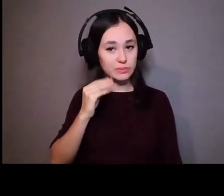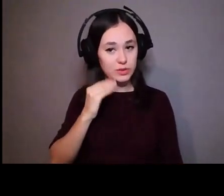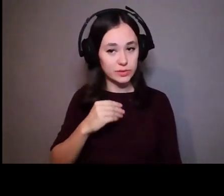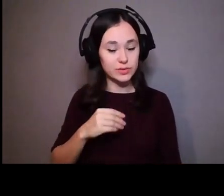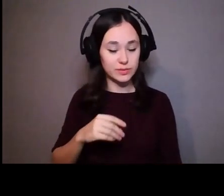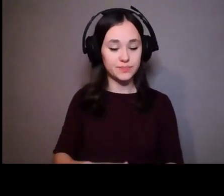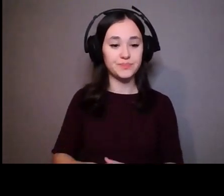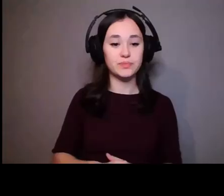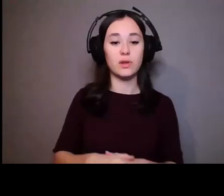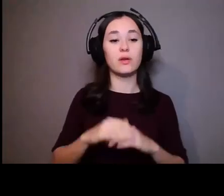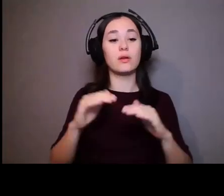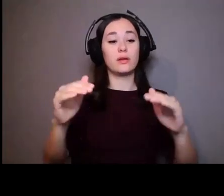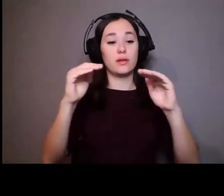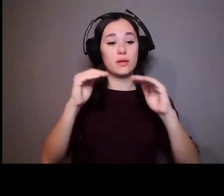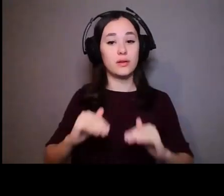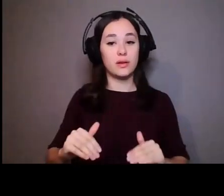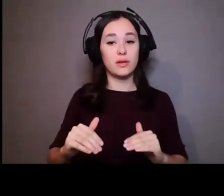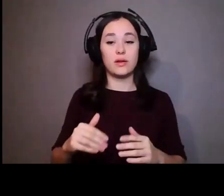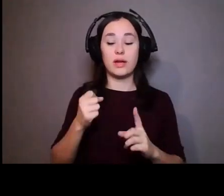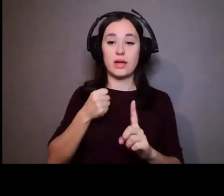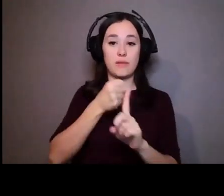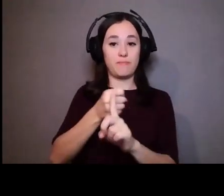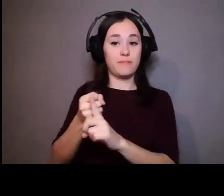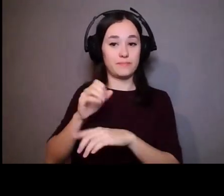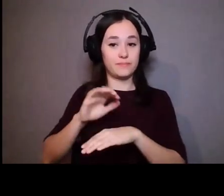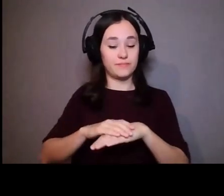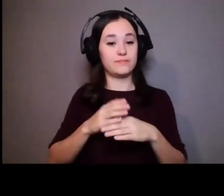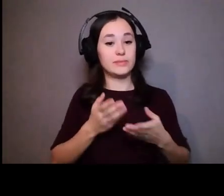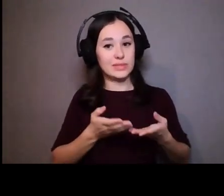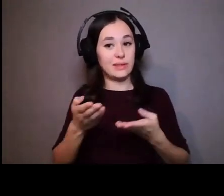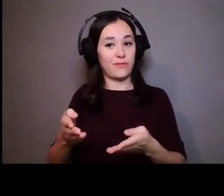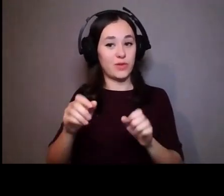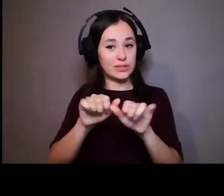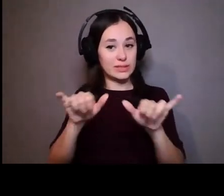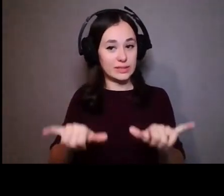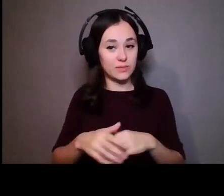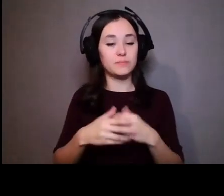the impacts on the delivery system? We want to minimize negative